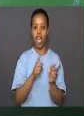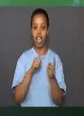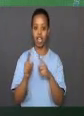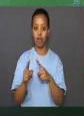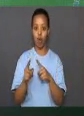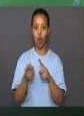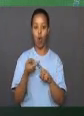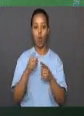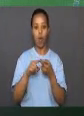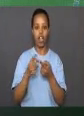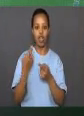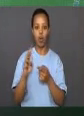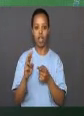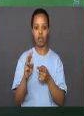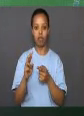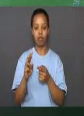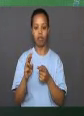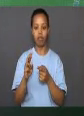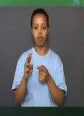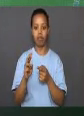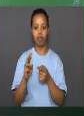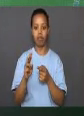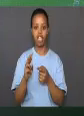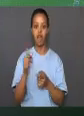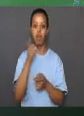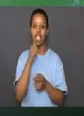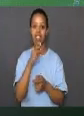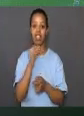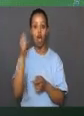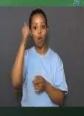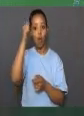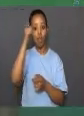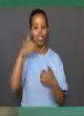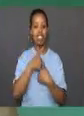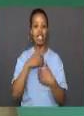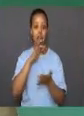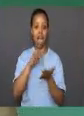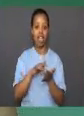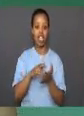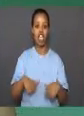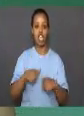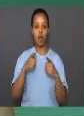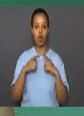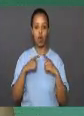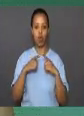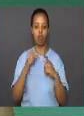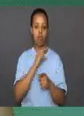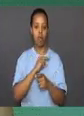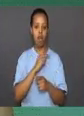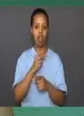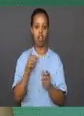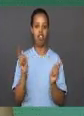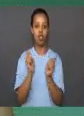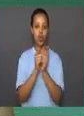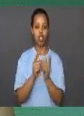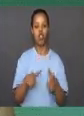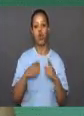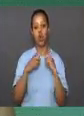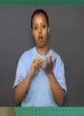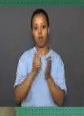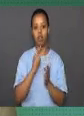is formed between a male and a female animal. The behavior in this type